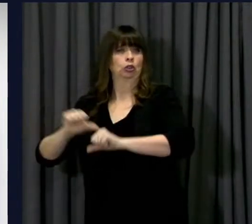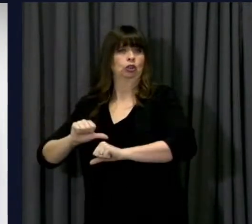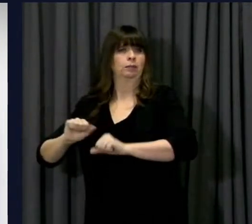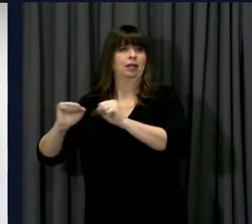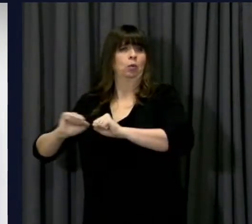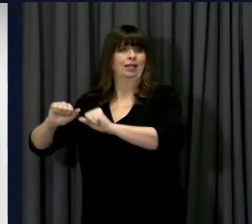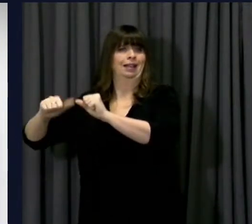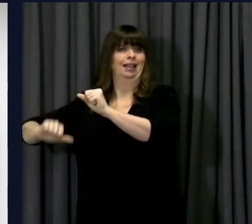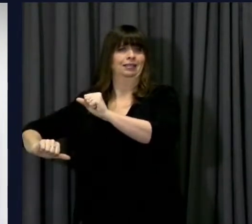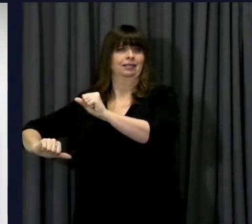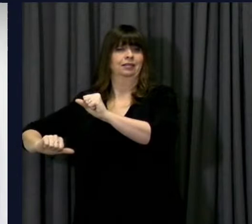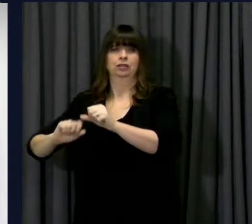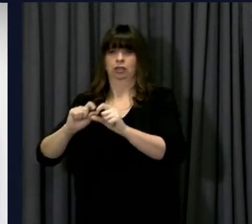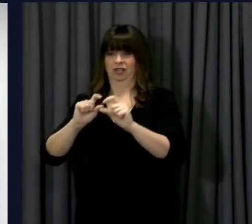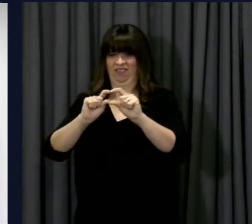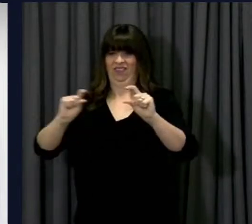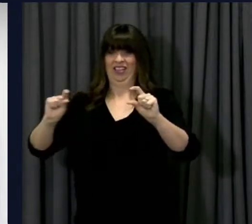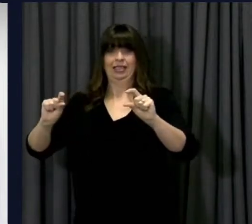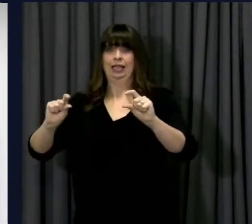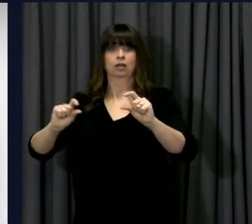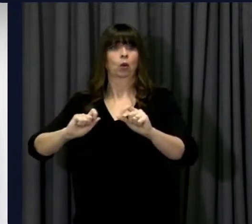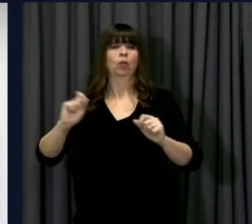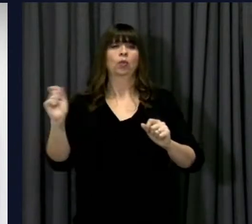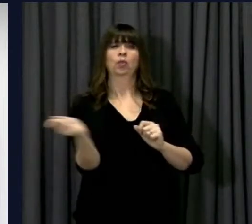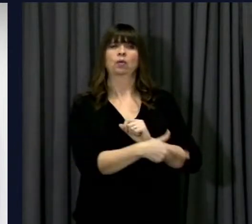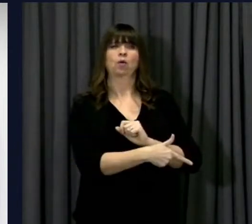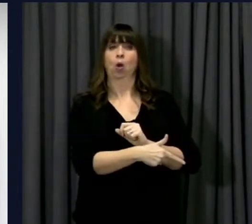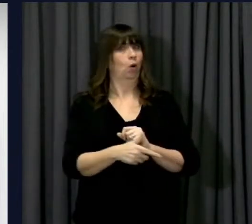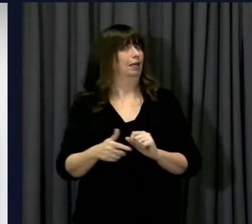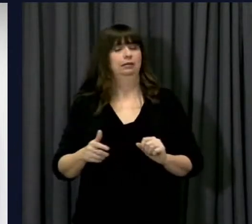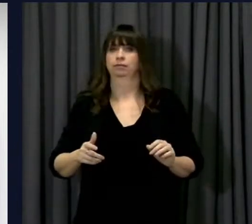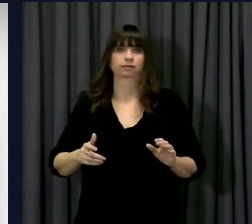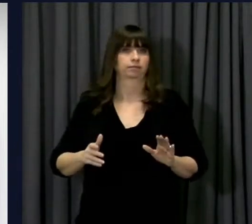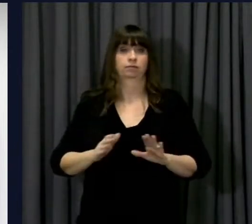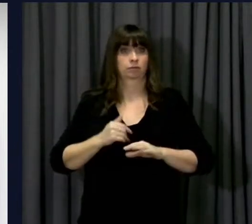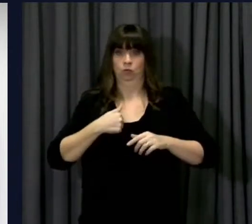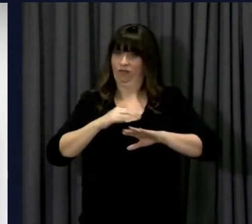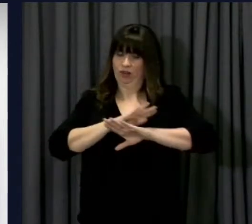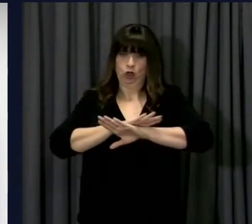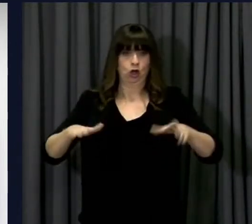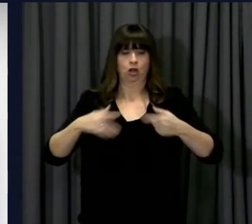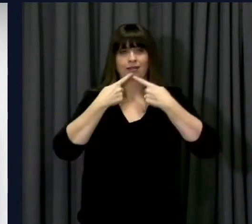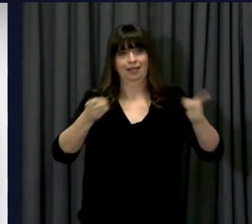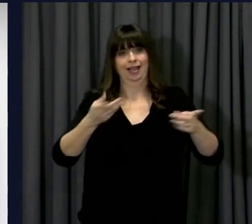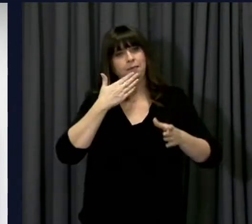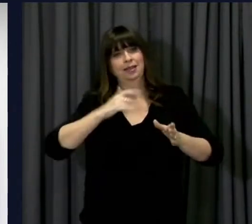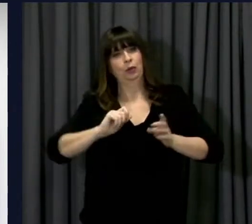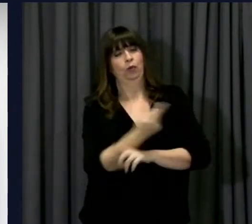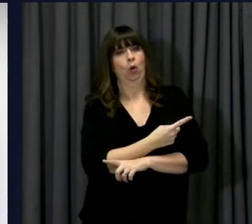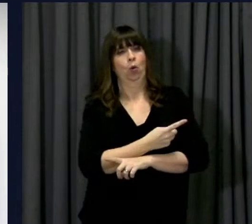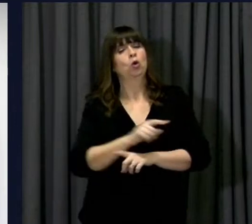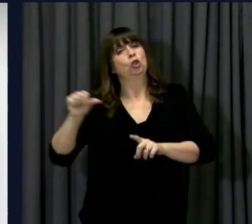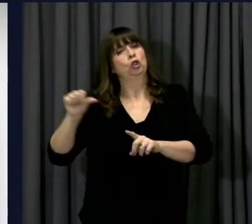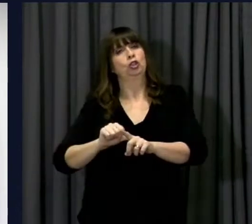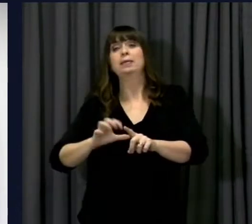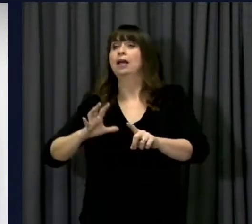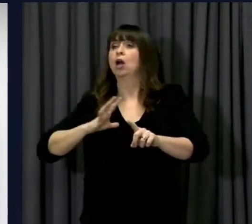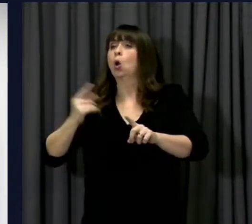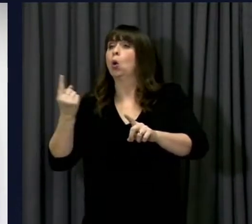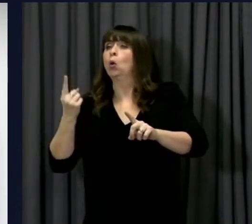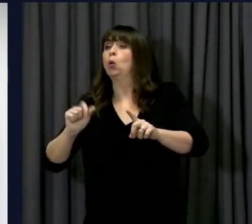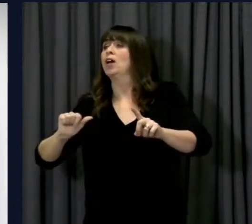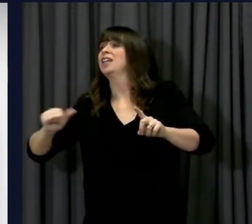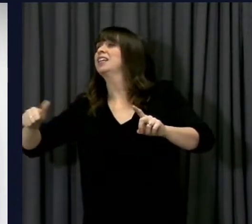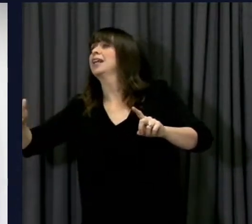thrown away. Organisations are not under an instruction to dispose of vaccines instead of actually providing